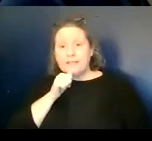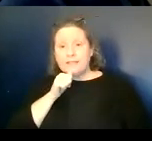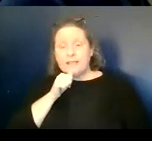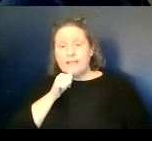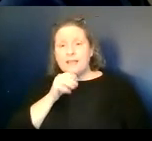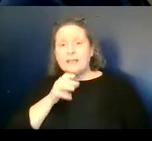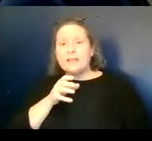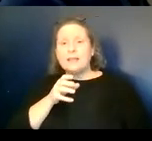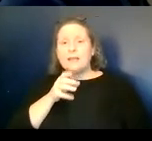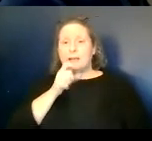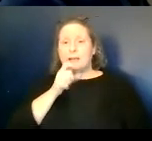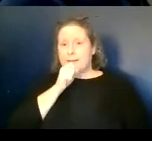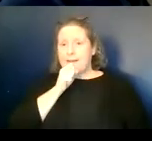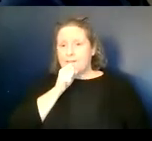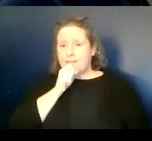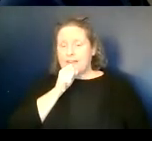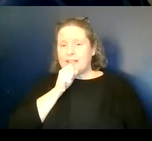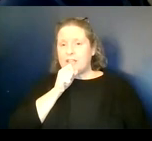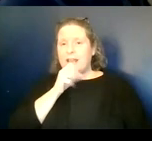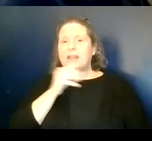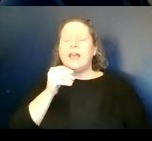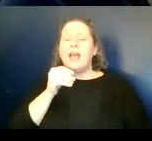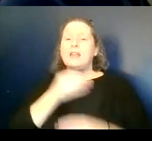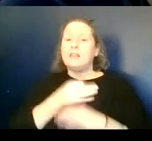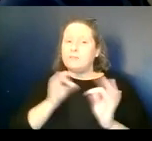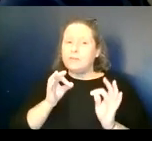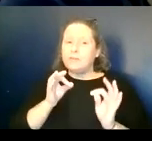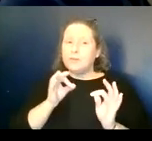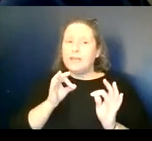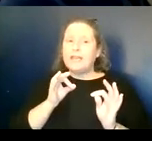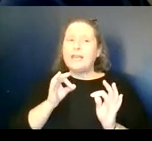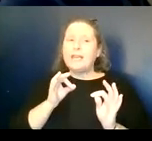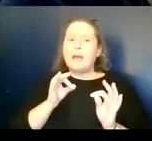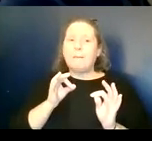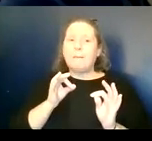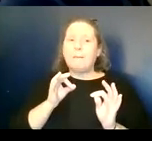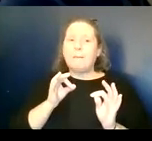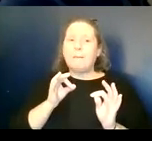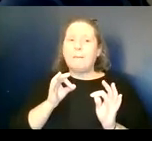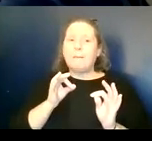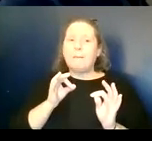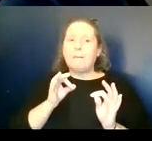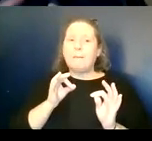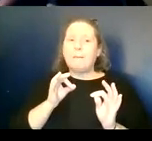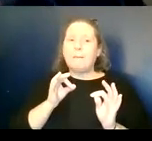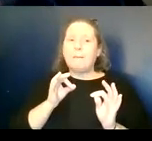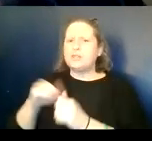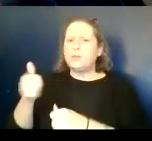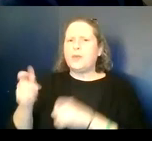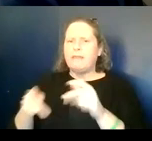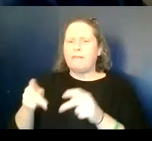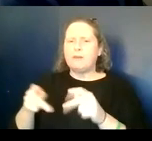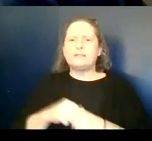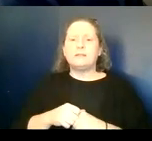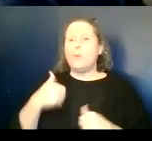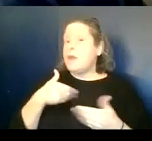confidentiality, and the freedom of association. We have the right to not give everybody the